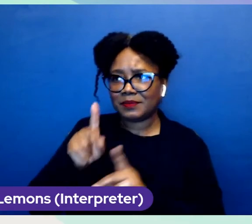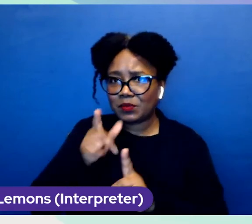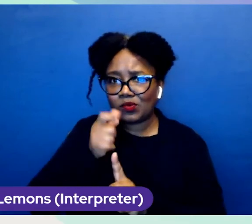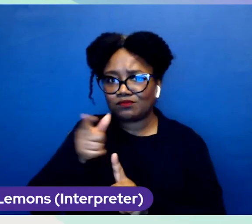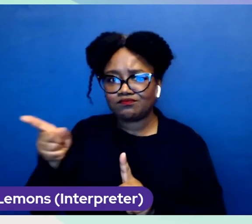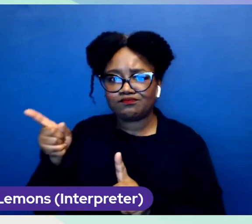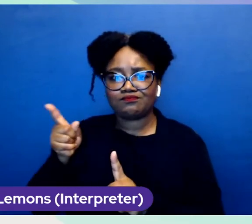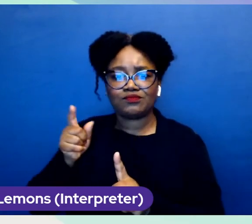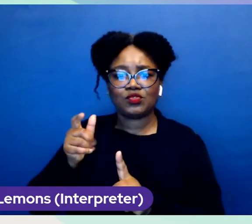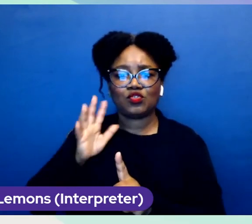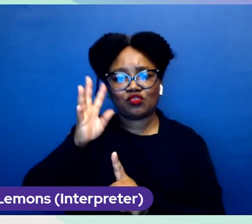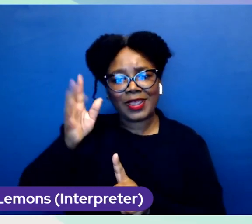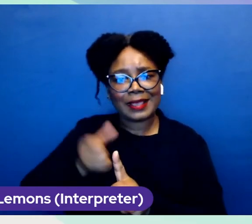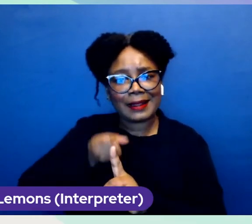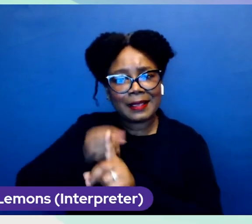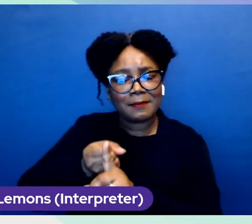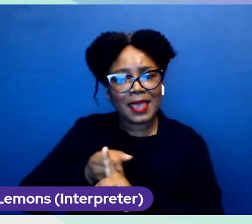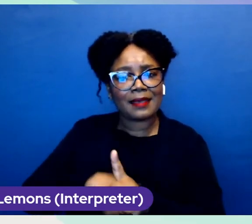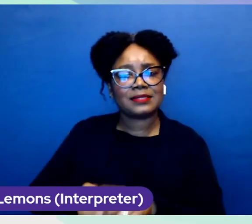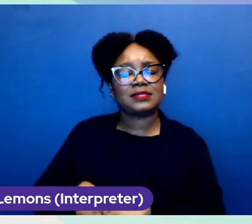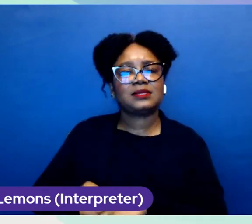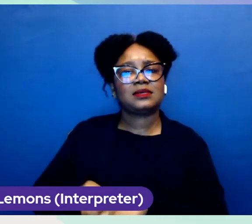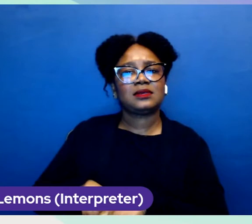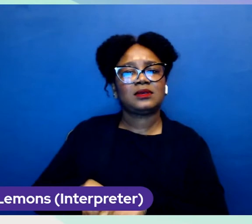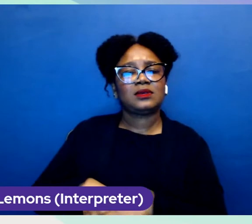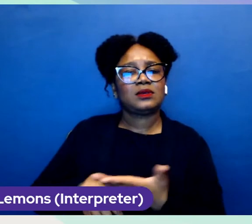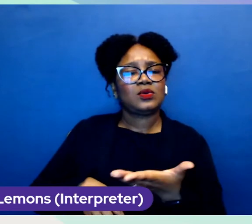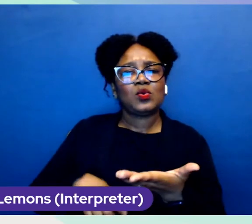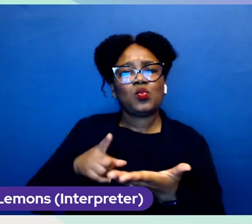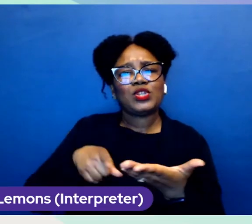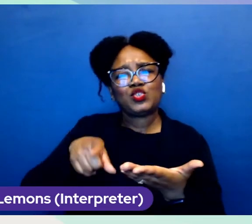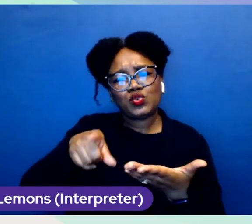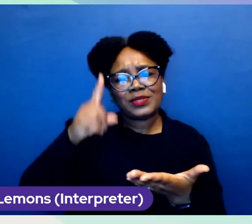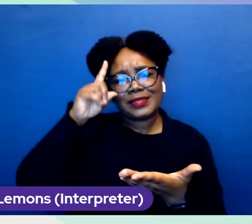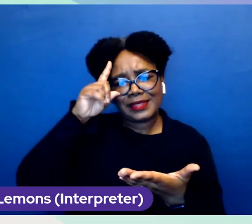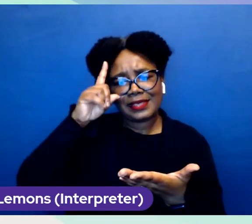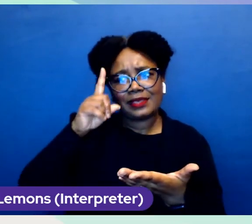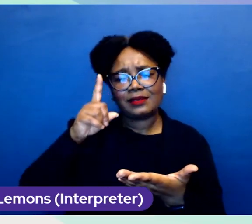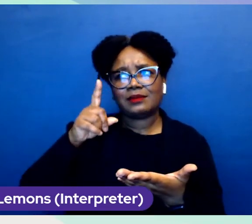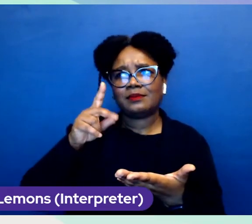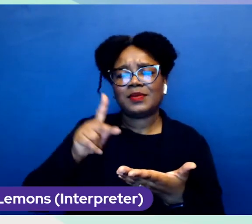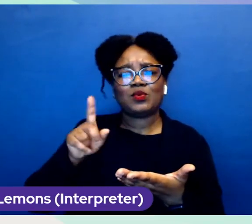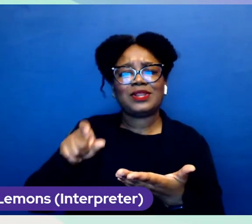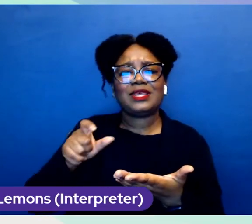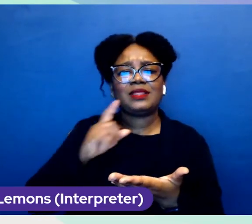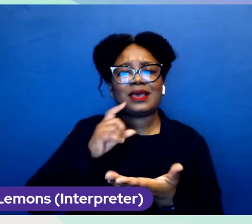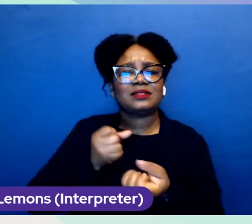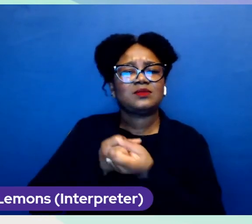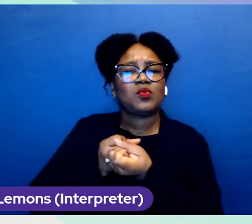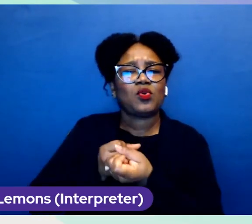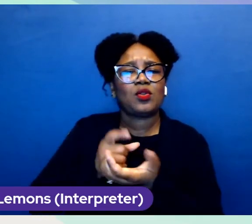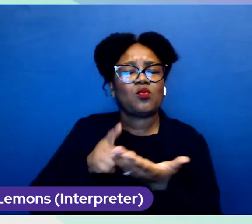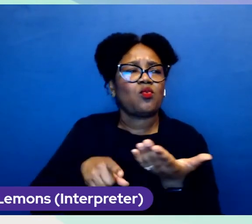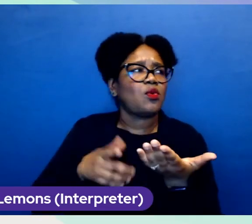you face as an artist? What do you think you need support with in order to create that work, to have